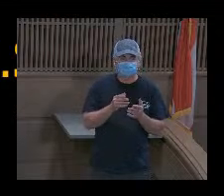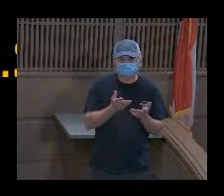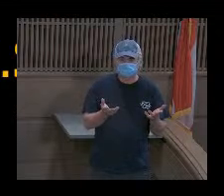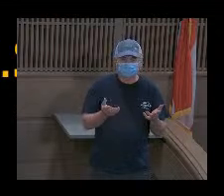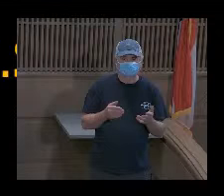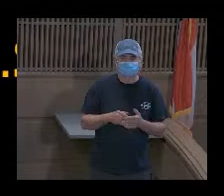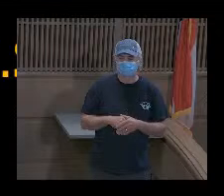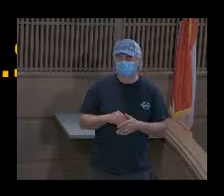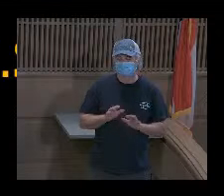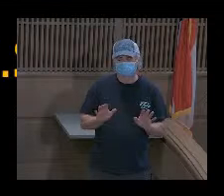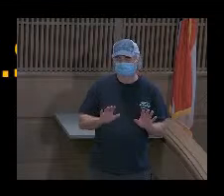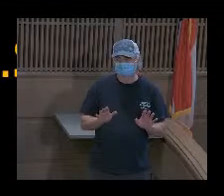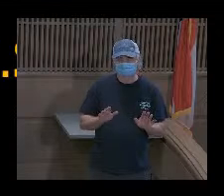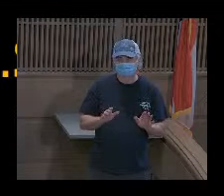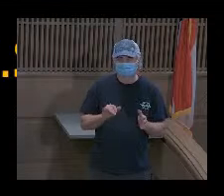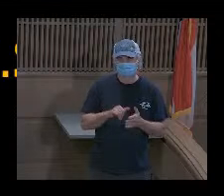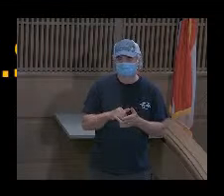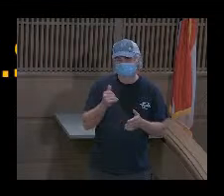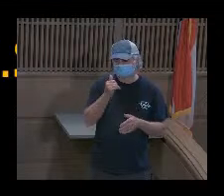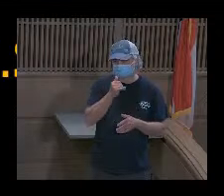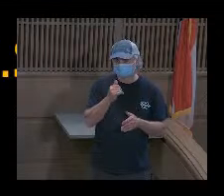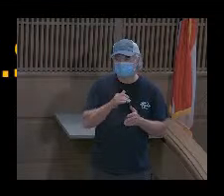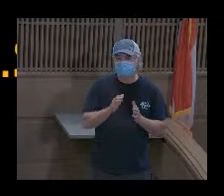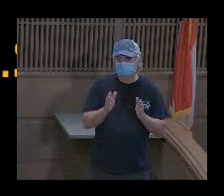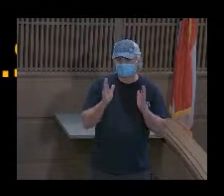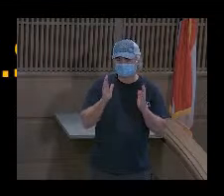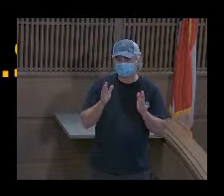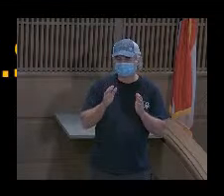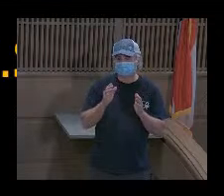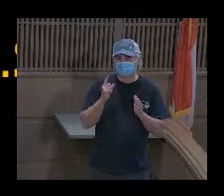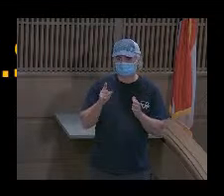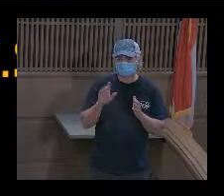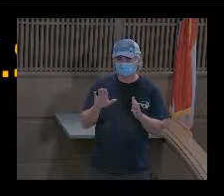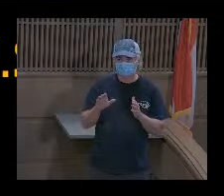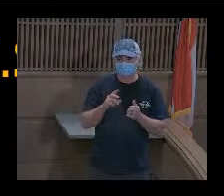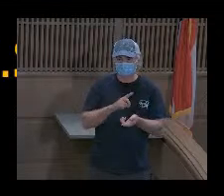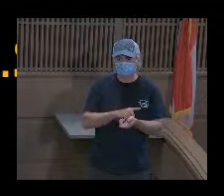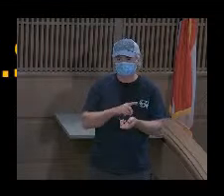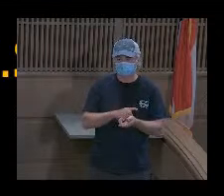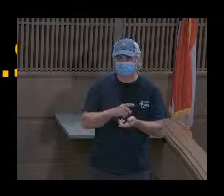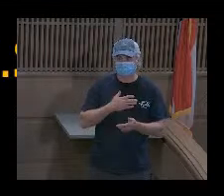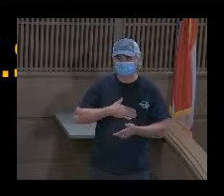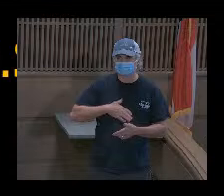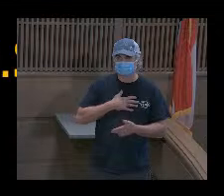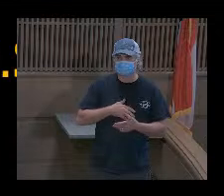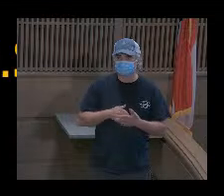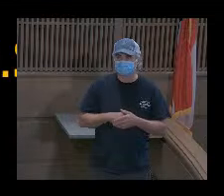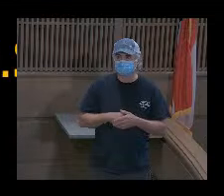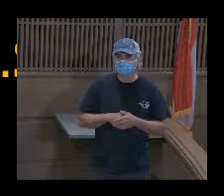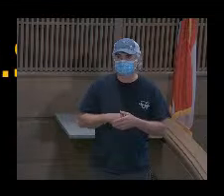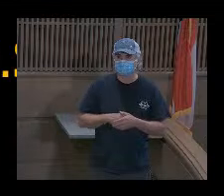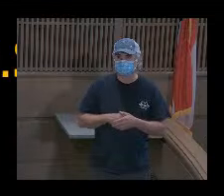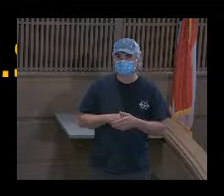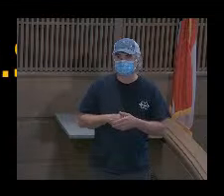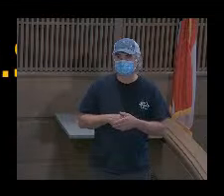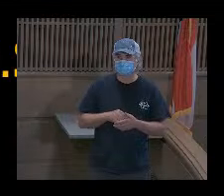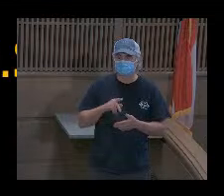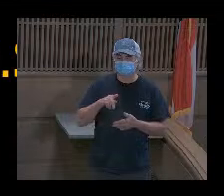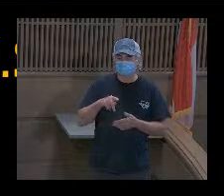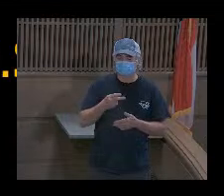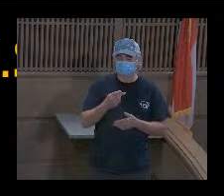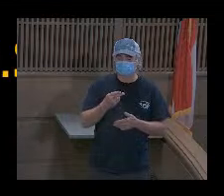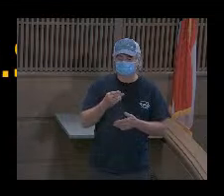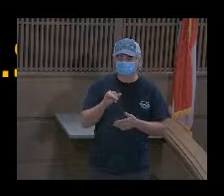and make a good informed decision. So with Pfizer, the shot is given, you wait 21